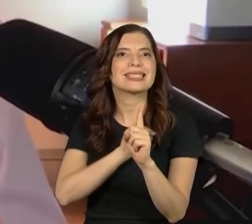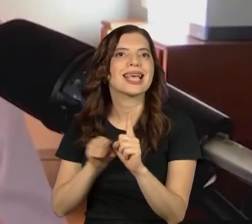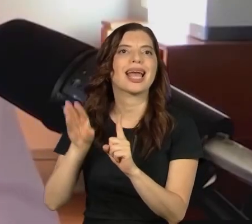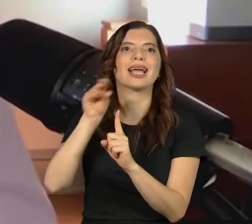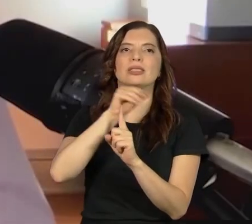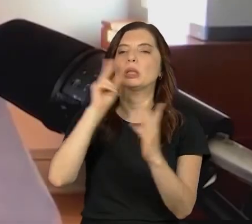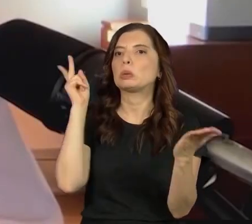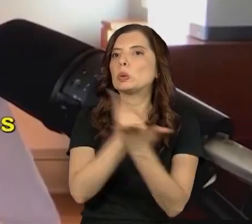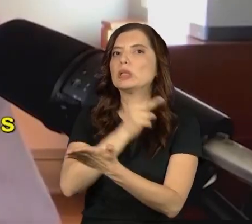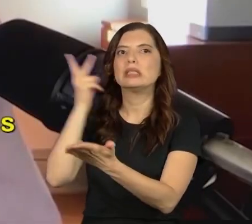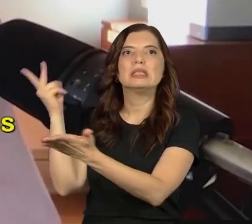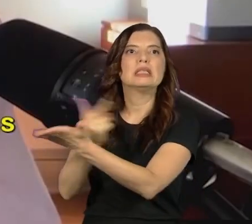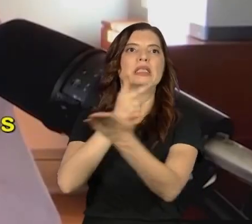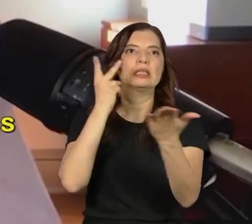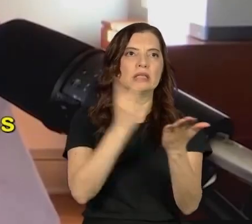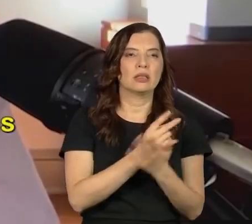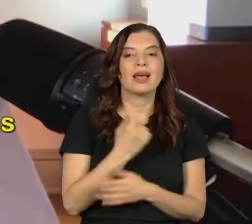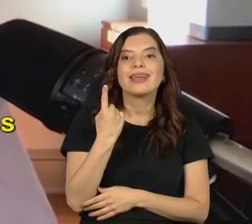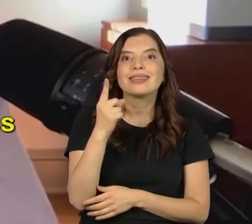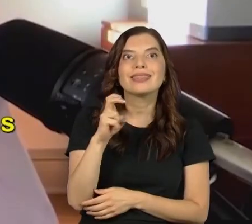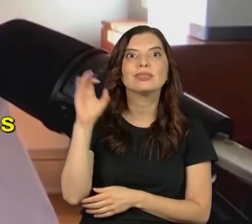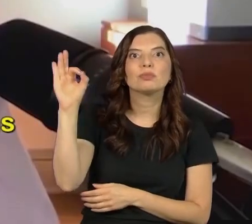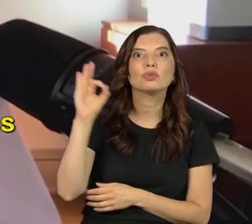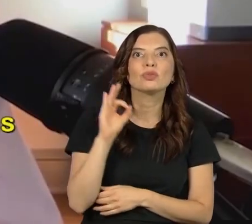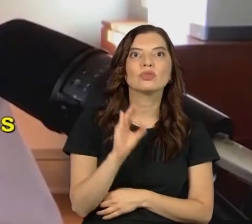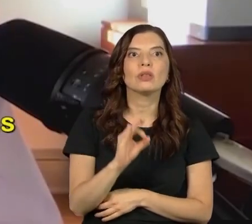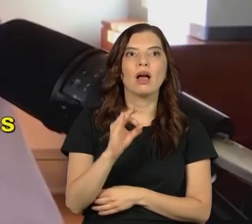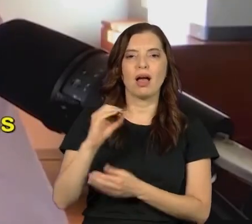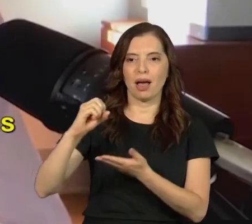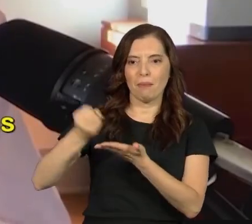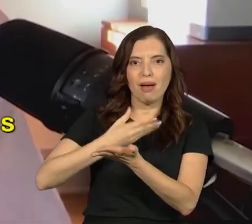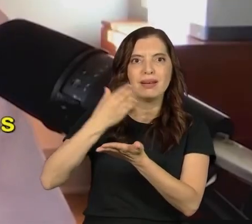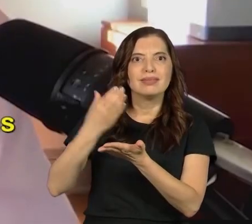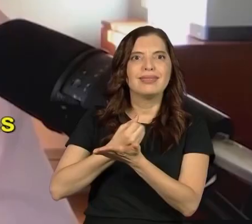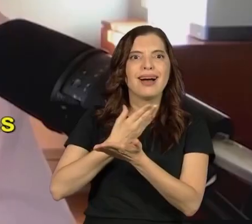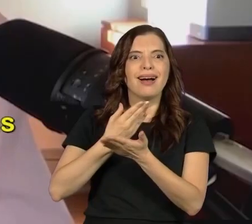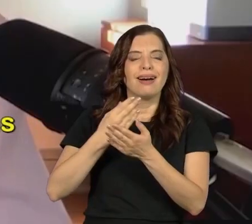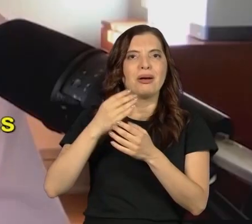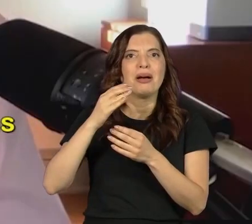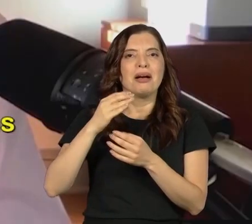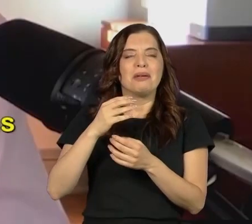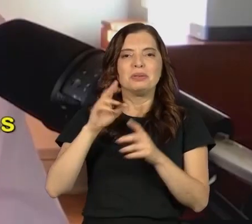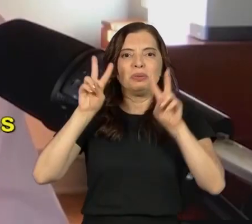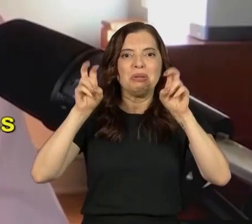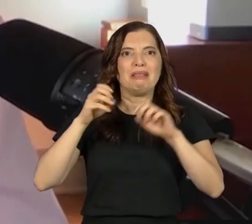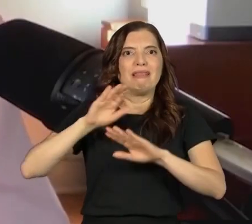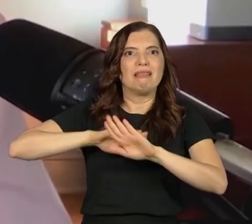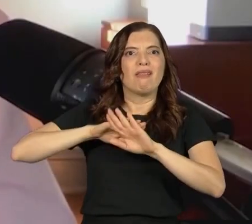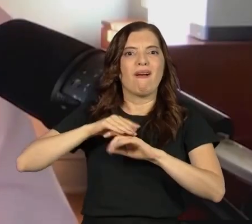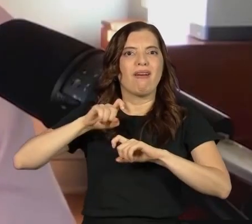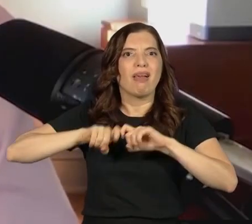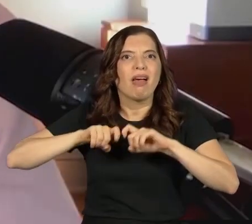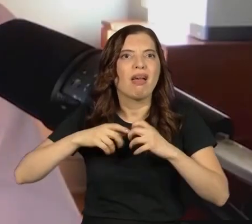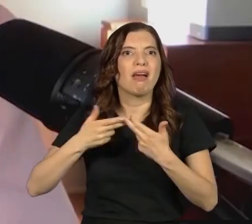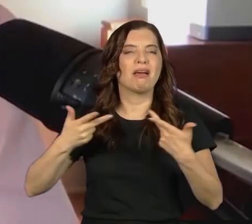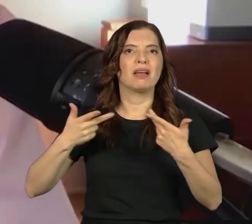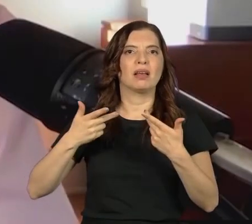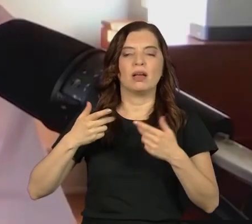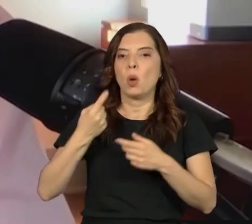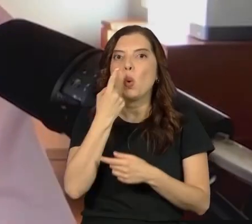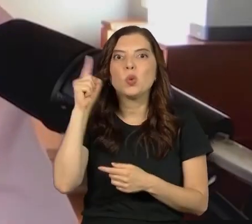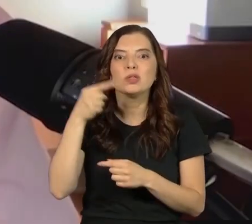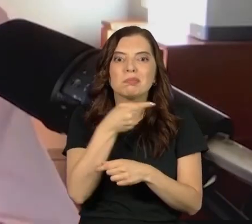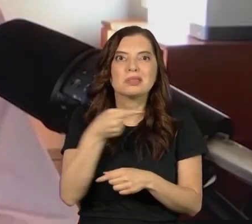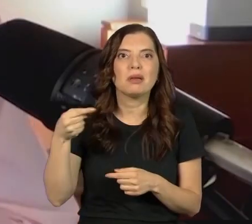harassment is coming on. 15% of kids received a sexual advance on Instagram in the last